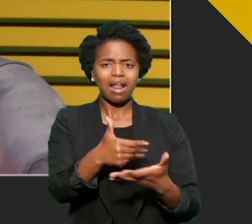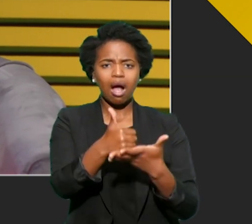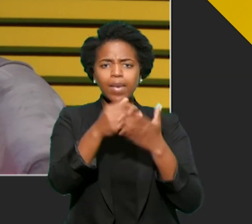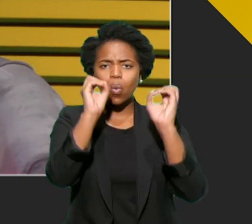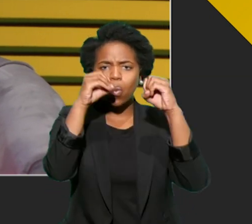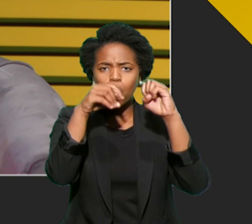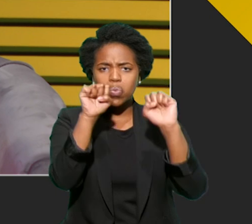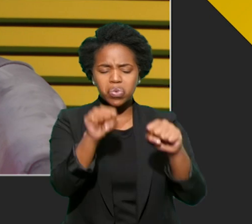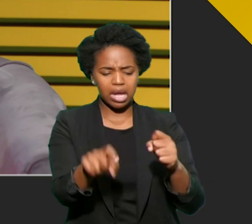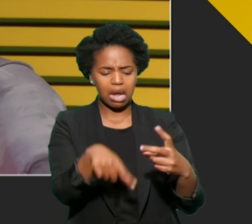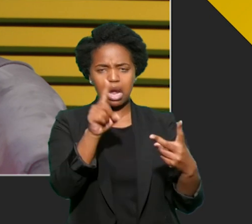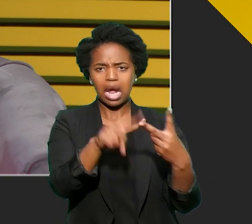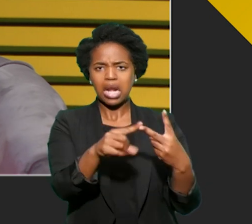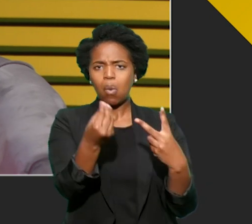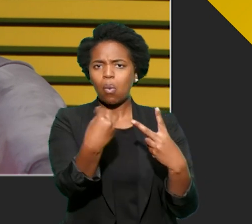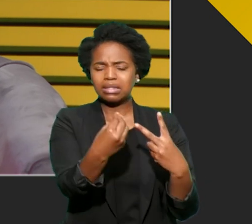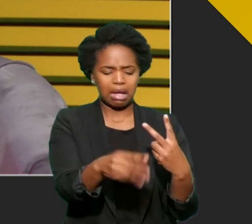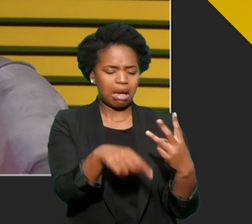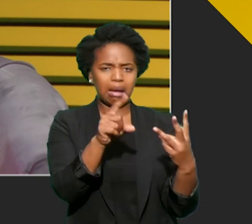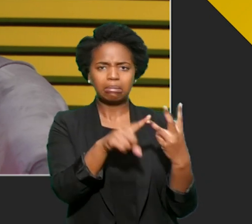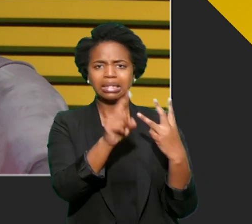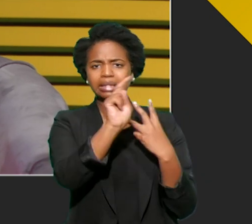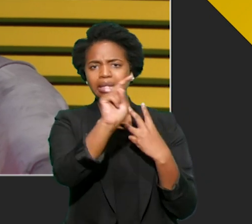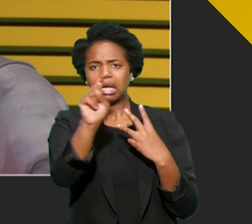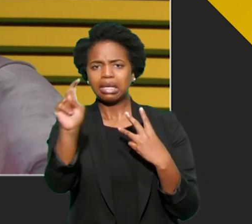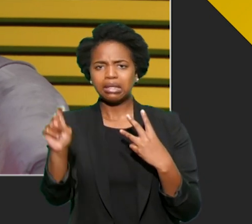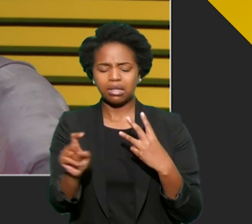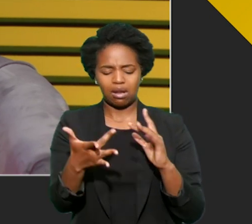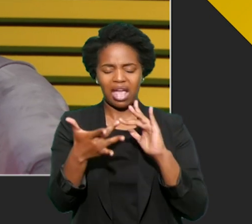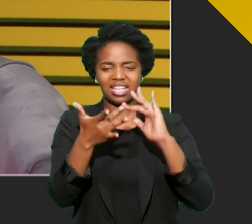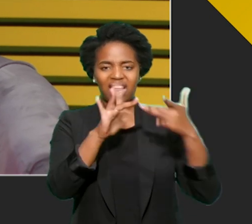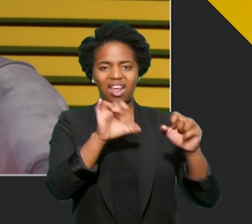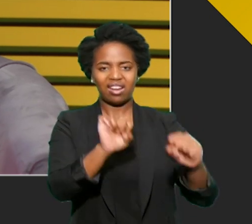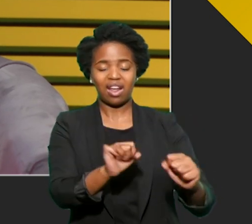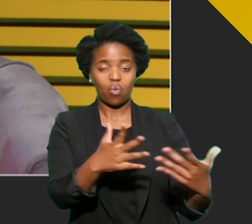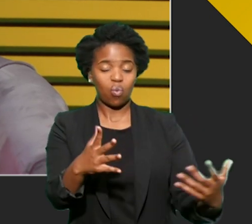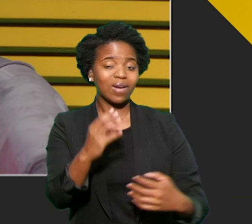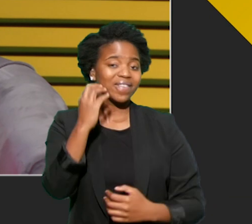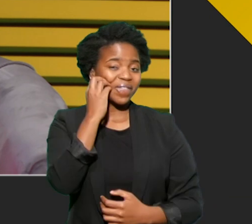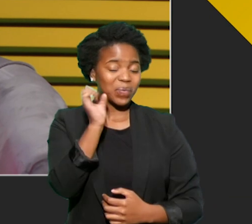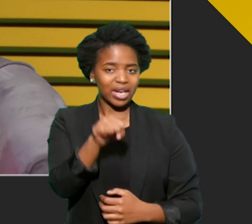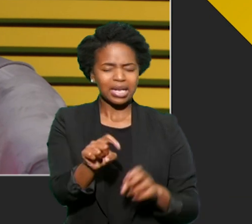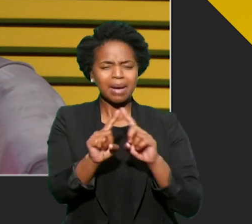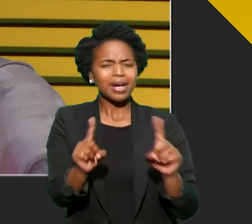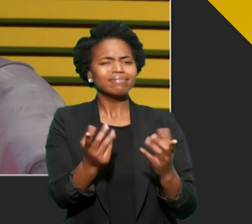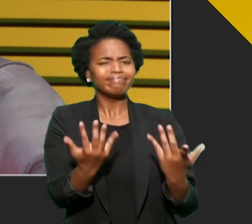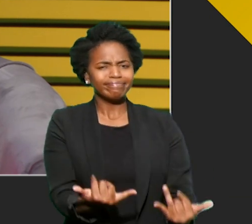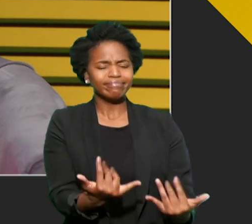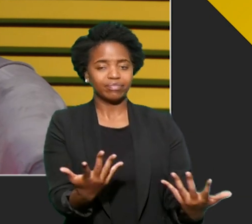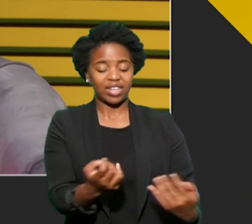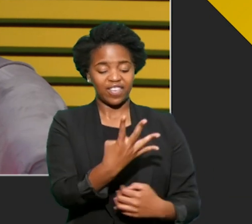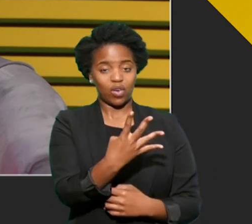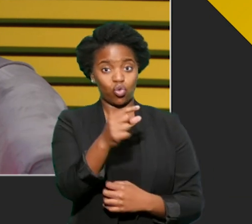kena gona re khone go iberekisa to connect with the world using of course our internet on our phones. Now it comes off the heels of